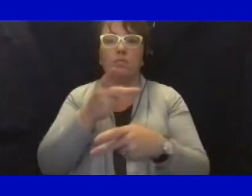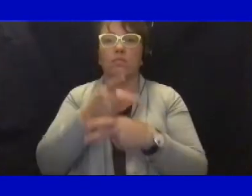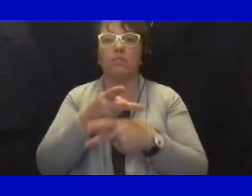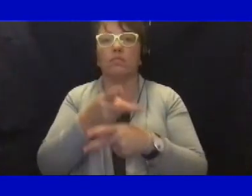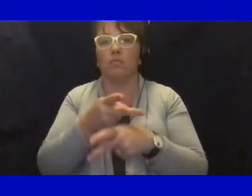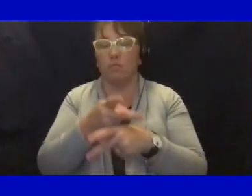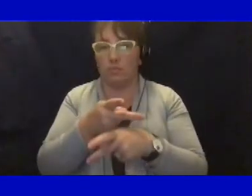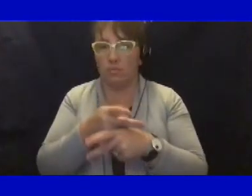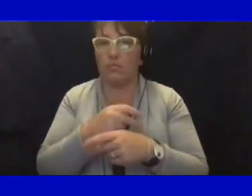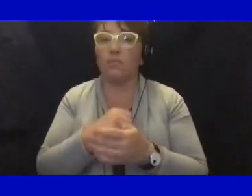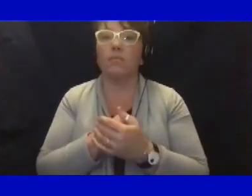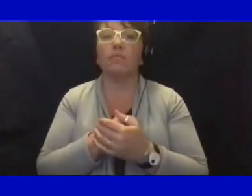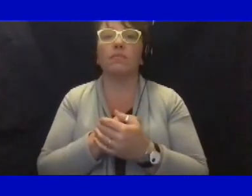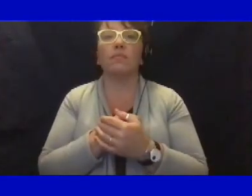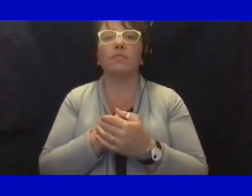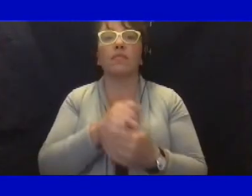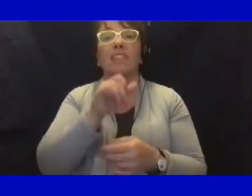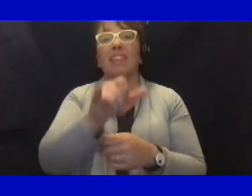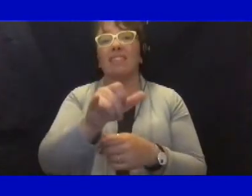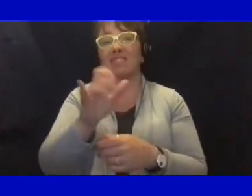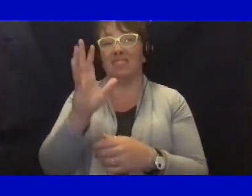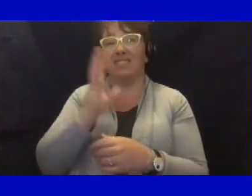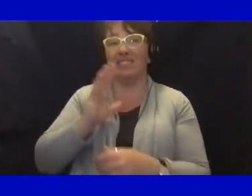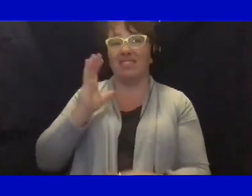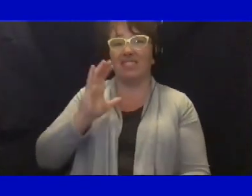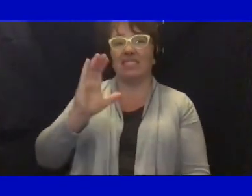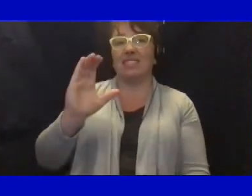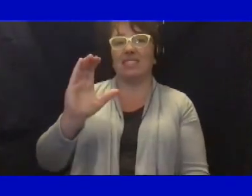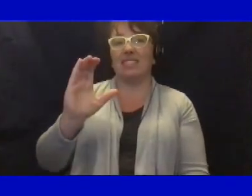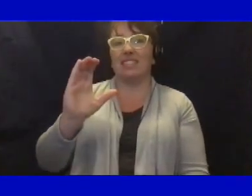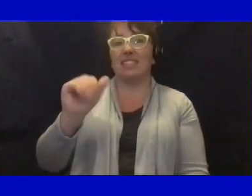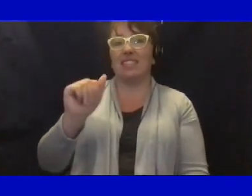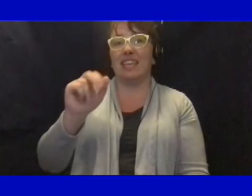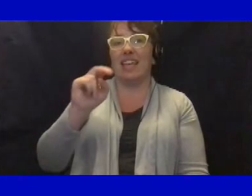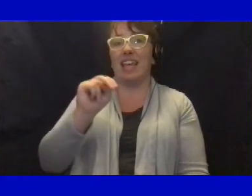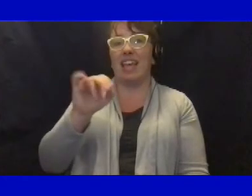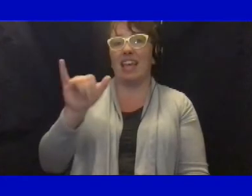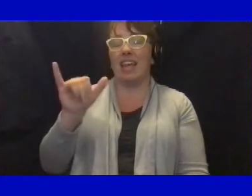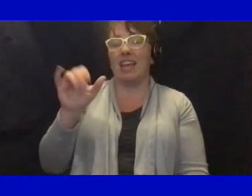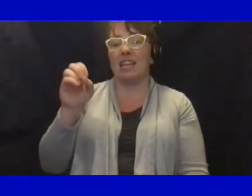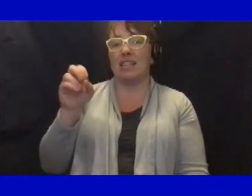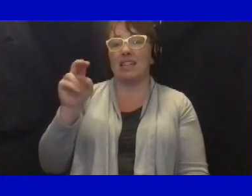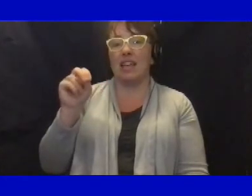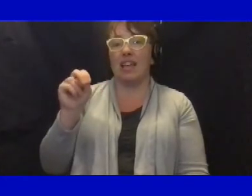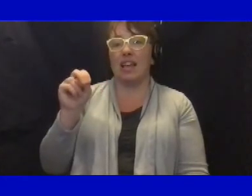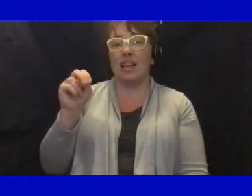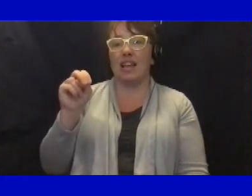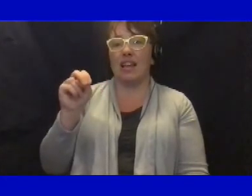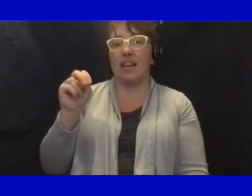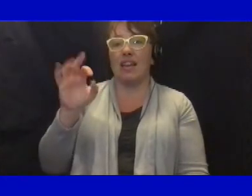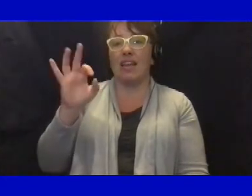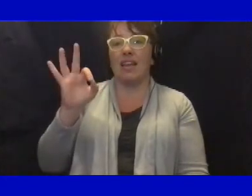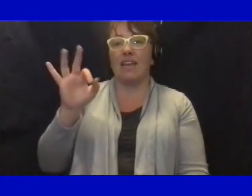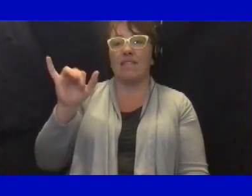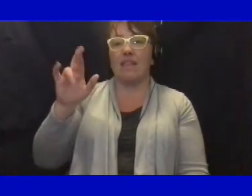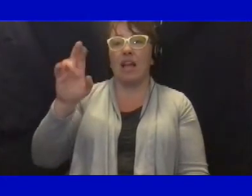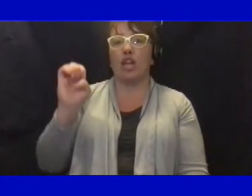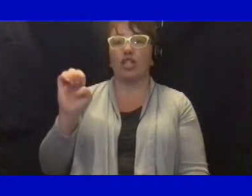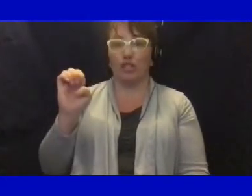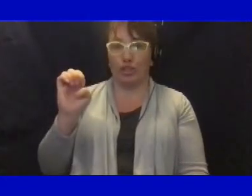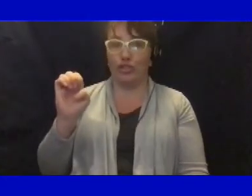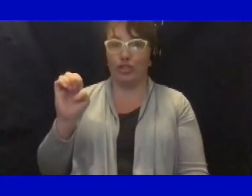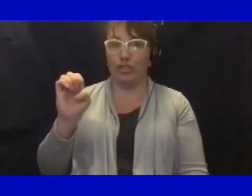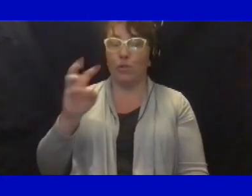Corona, where there was a mud flow that ended up impacting 5 or 6 houses in a tract neighborhood that normally wouldn't have expected any risk at